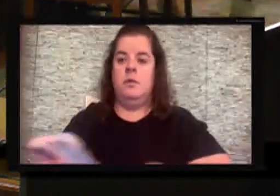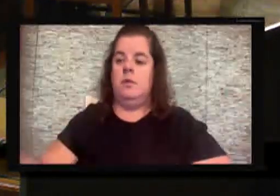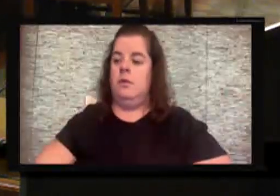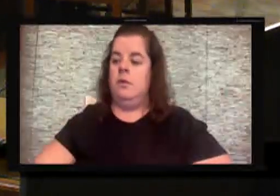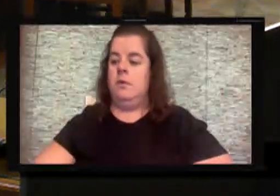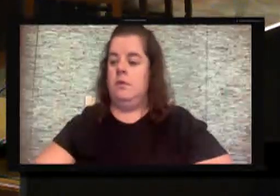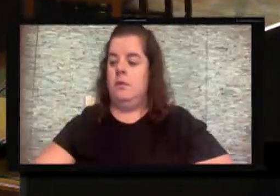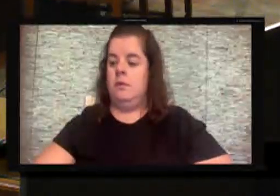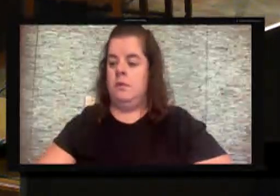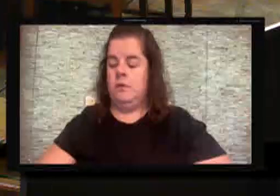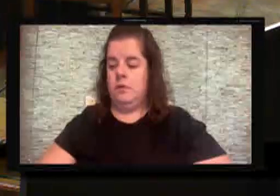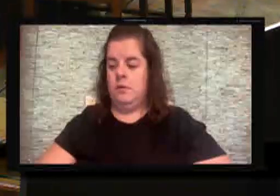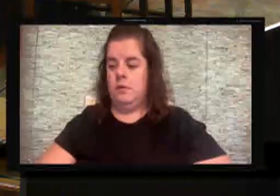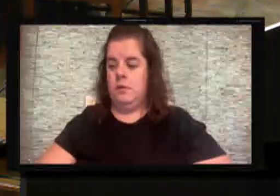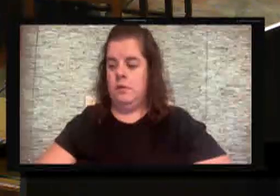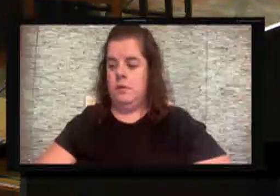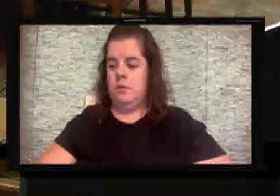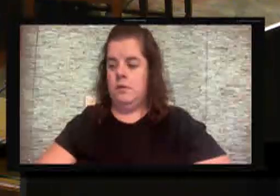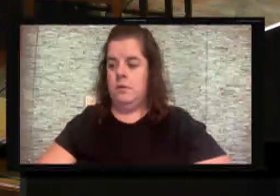Okay. You brought it up.